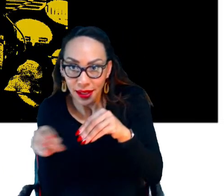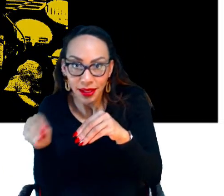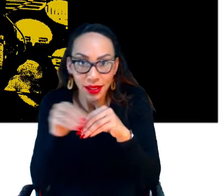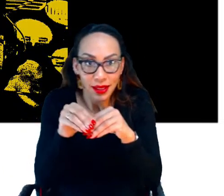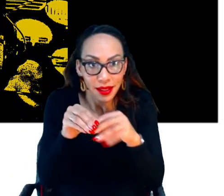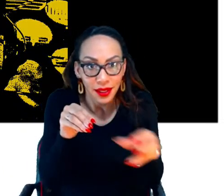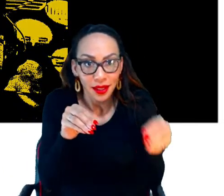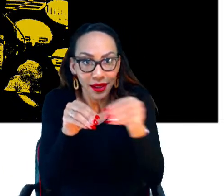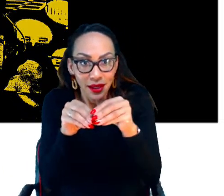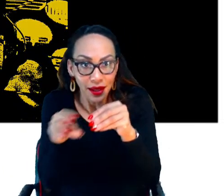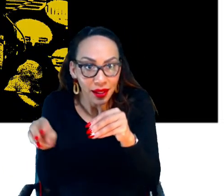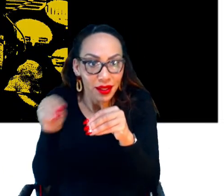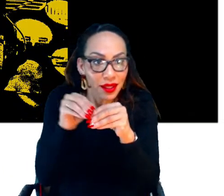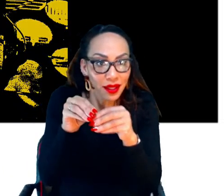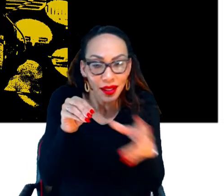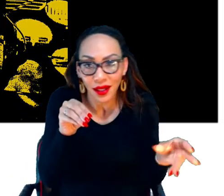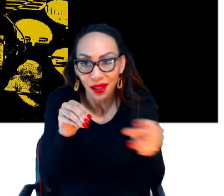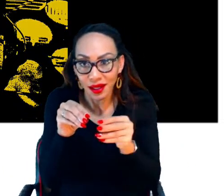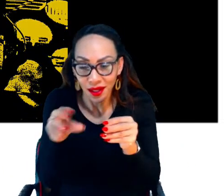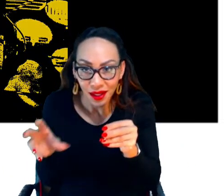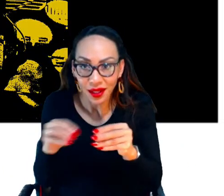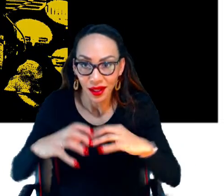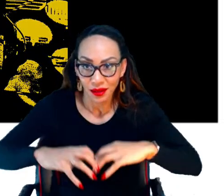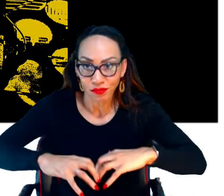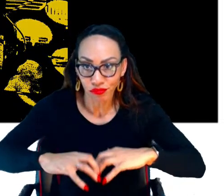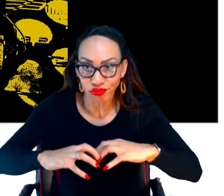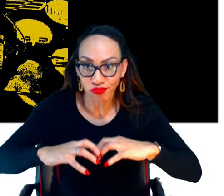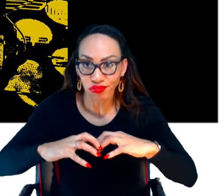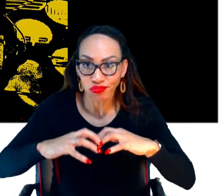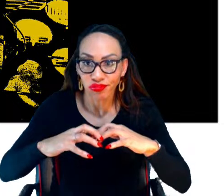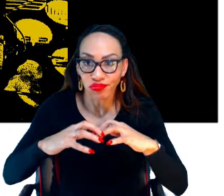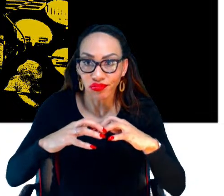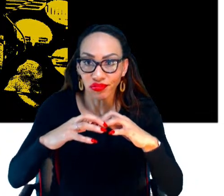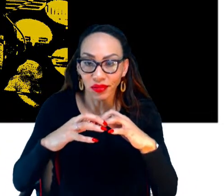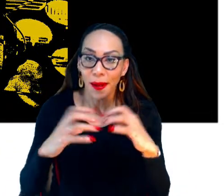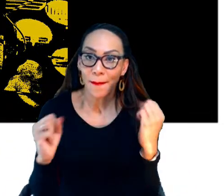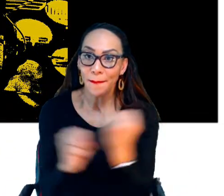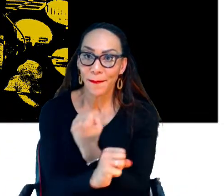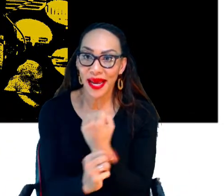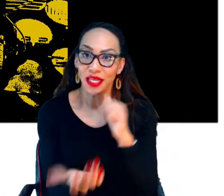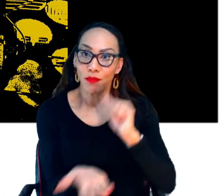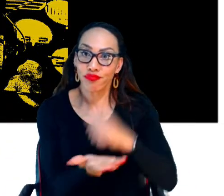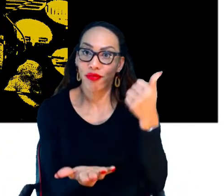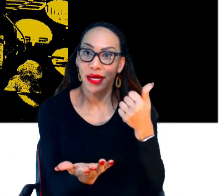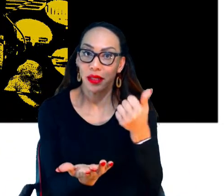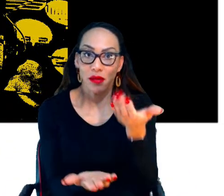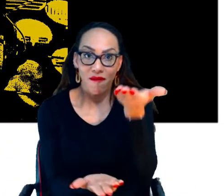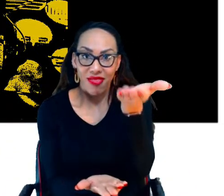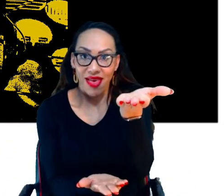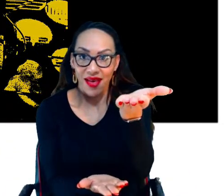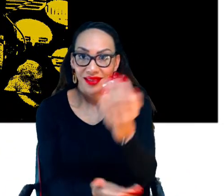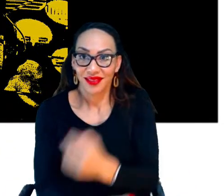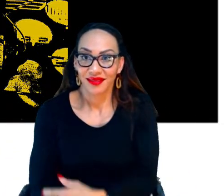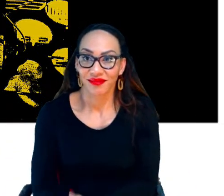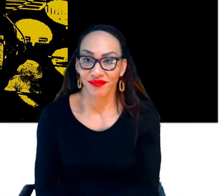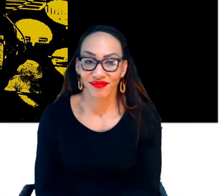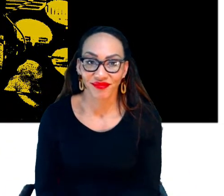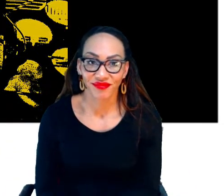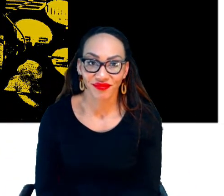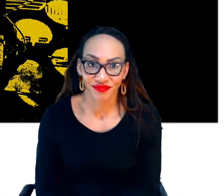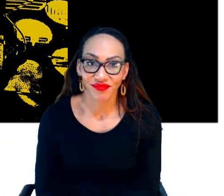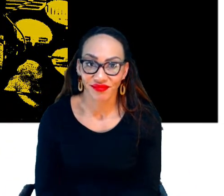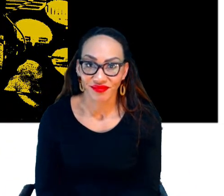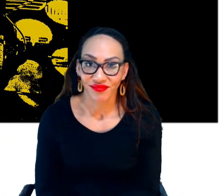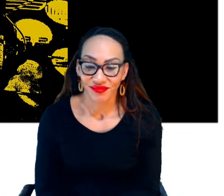just making prints of these. So this is kind of more or less the work that I